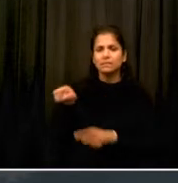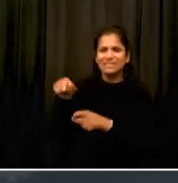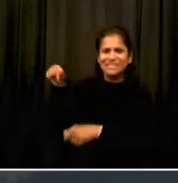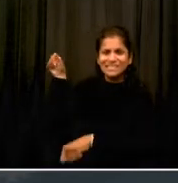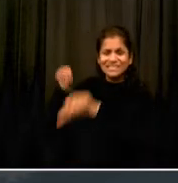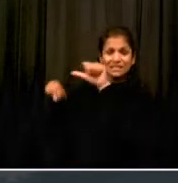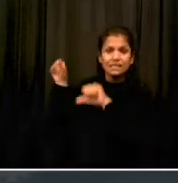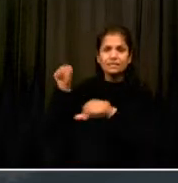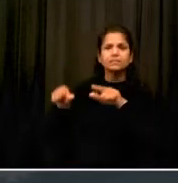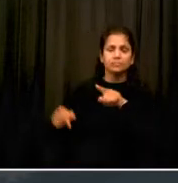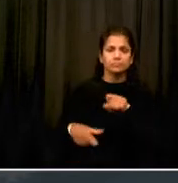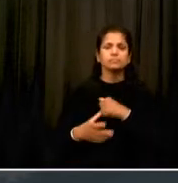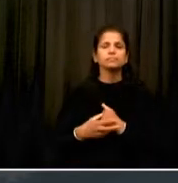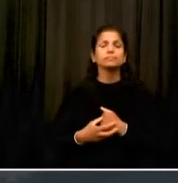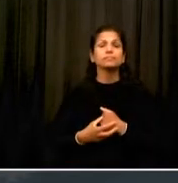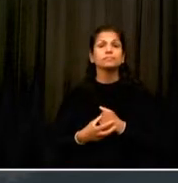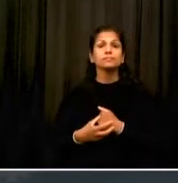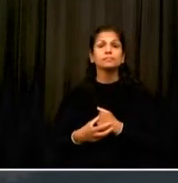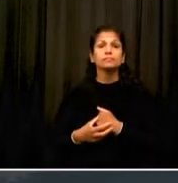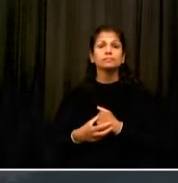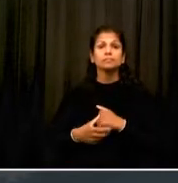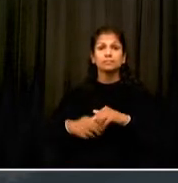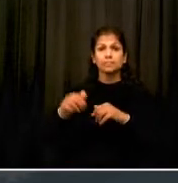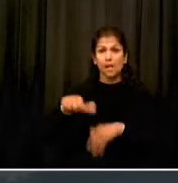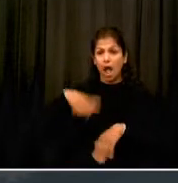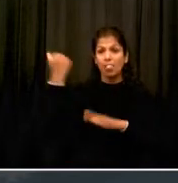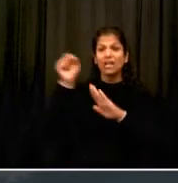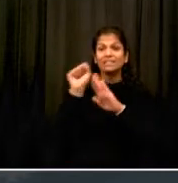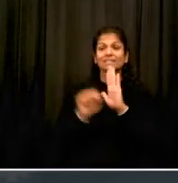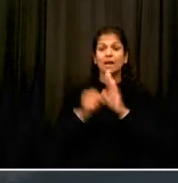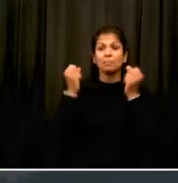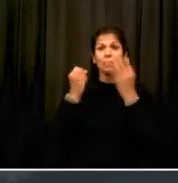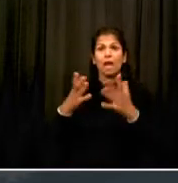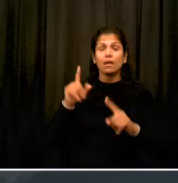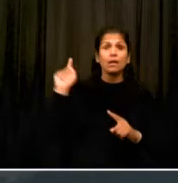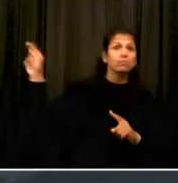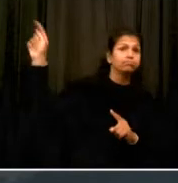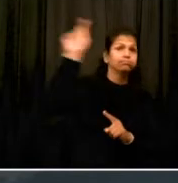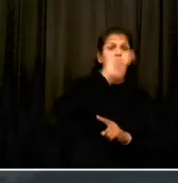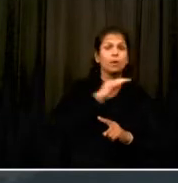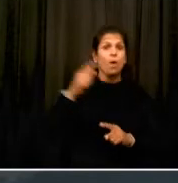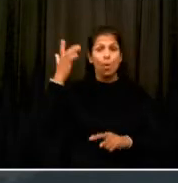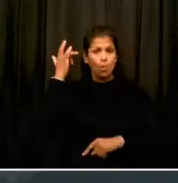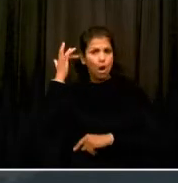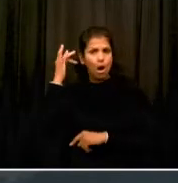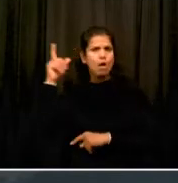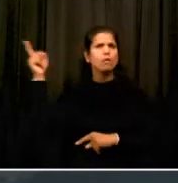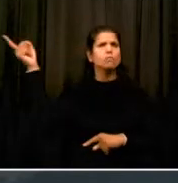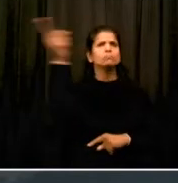are therefore doing more testing for them that otherwise could have been done for us in New York City. Because of that, we